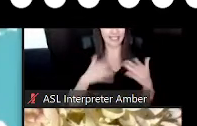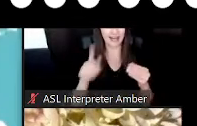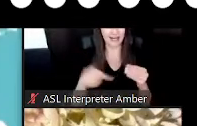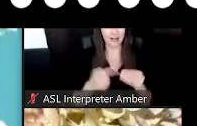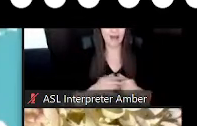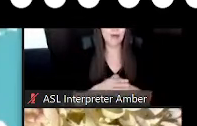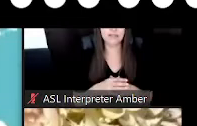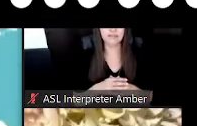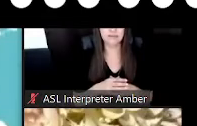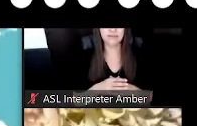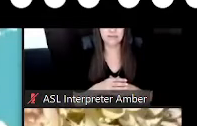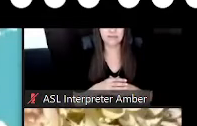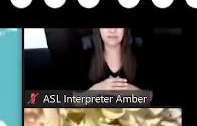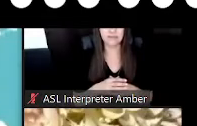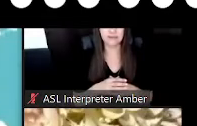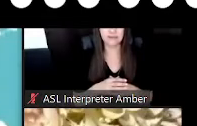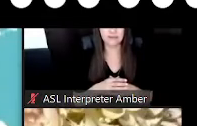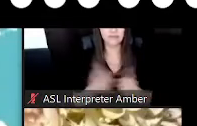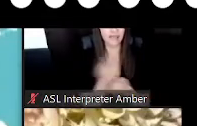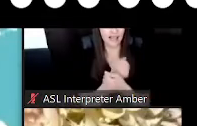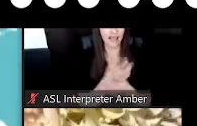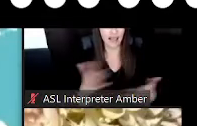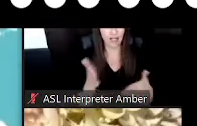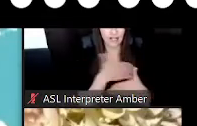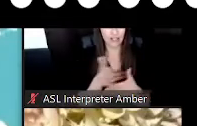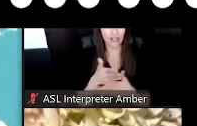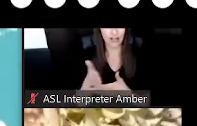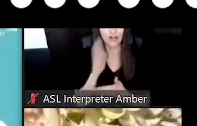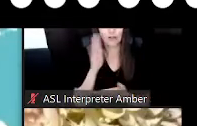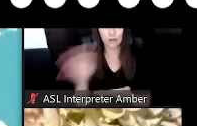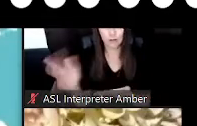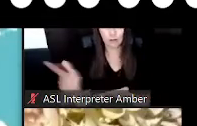will aggregate what is shared and send it out after the event.